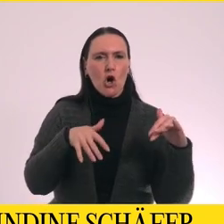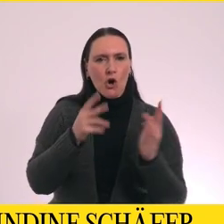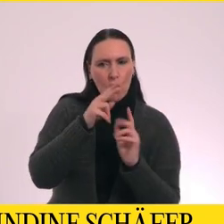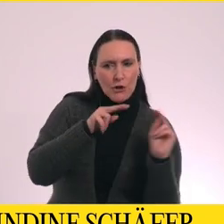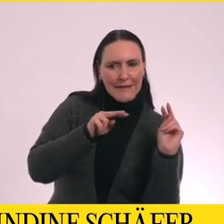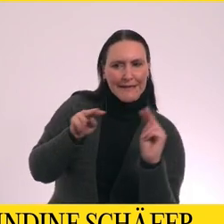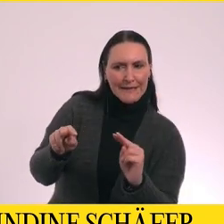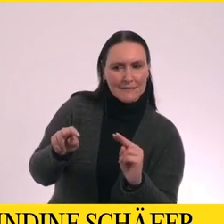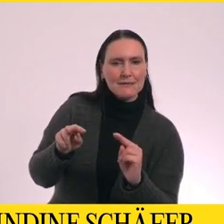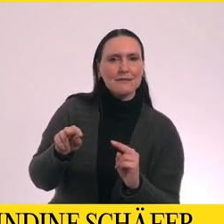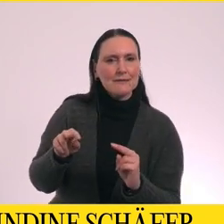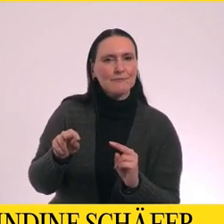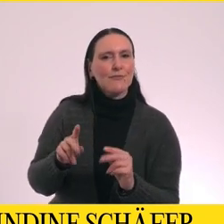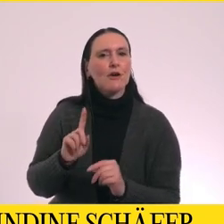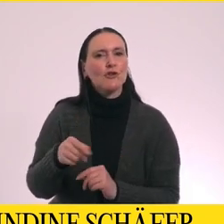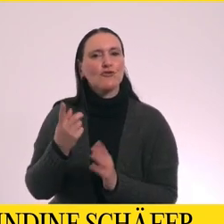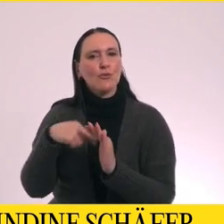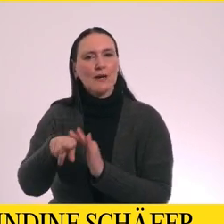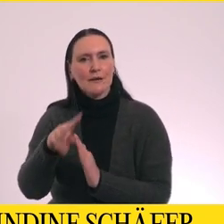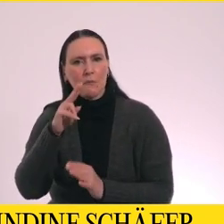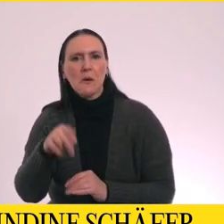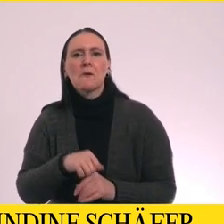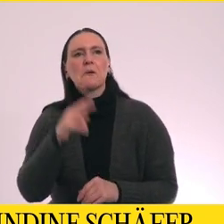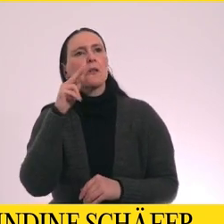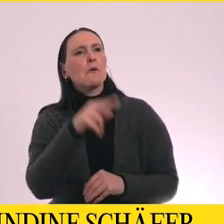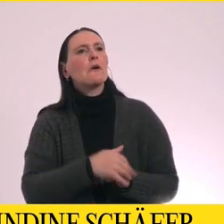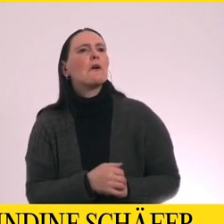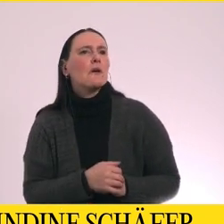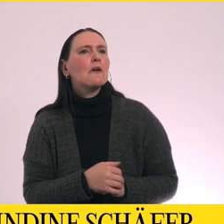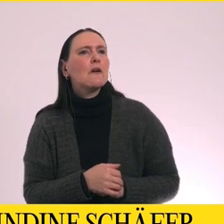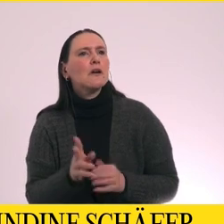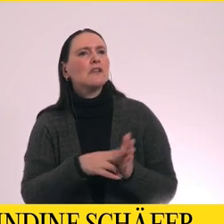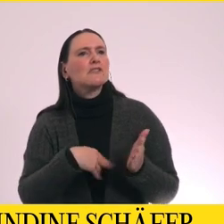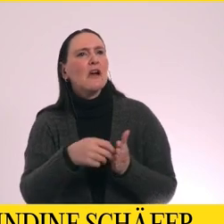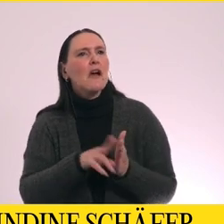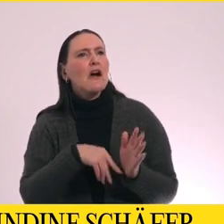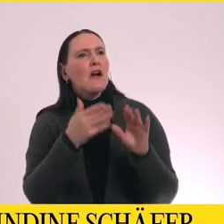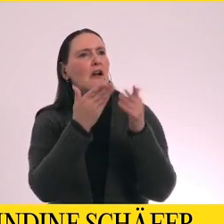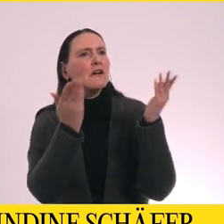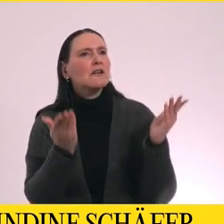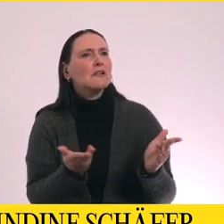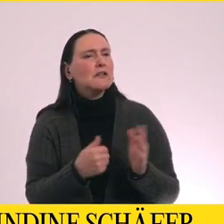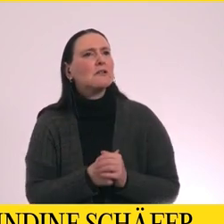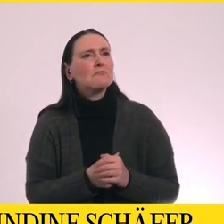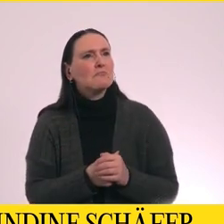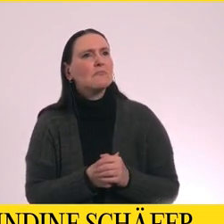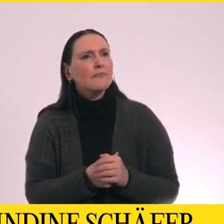wall that looks like a work of art, and it may well be a work of art. It depends how you feel about